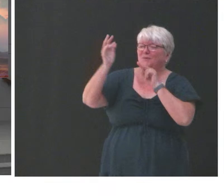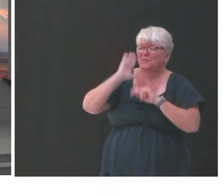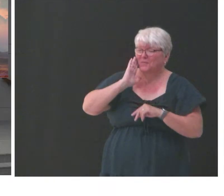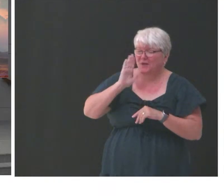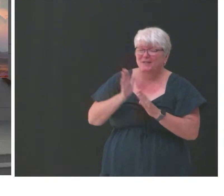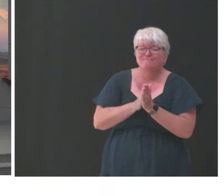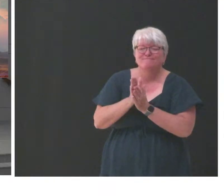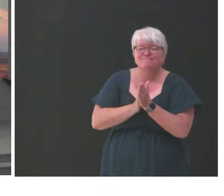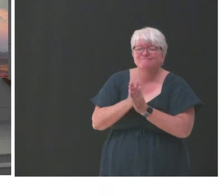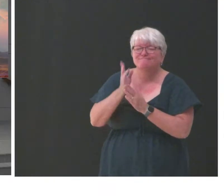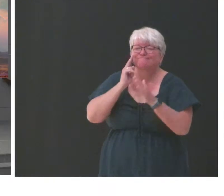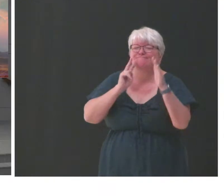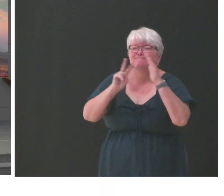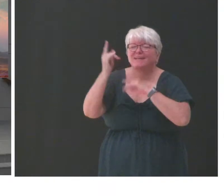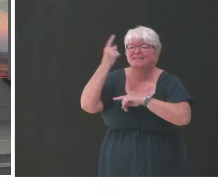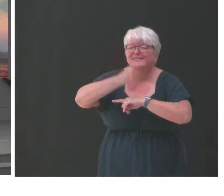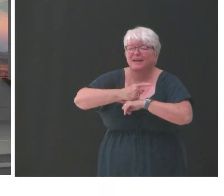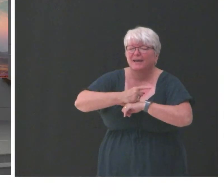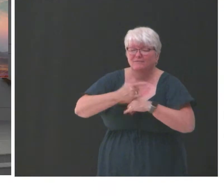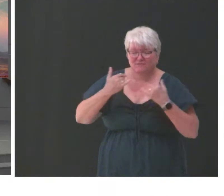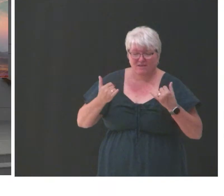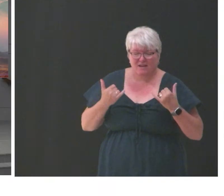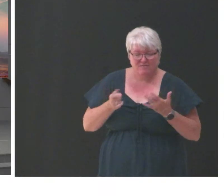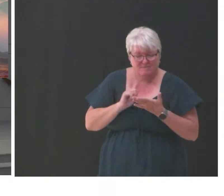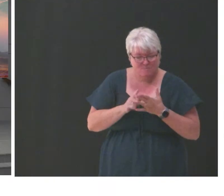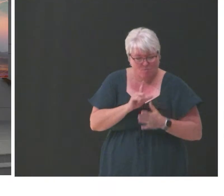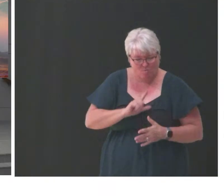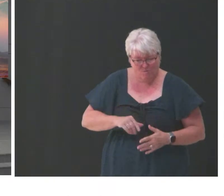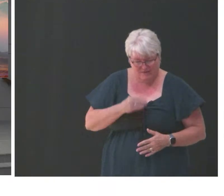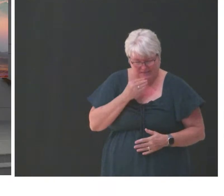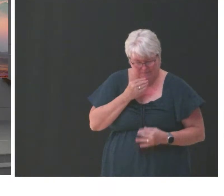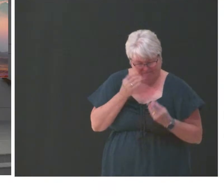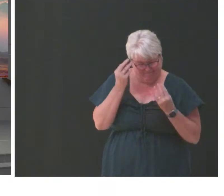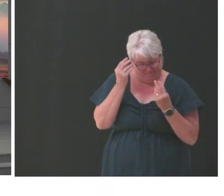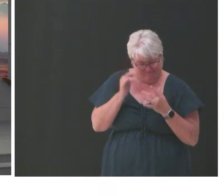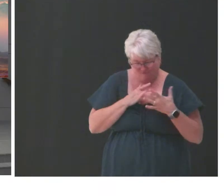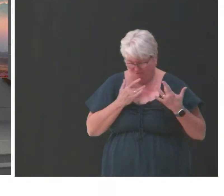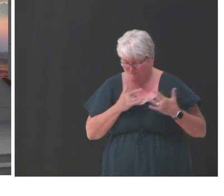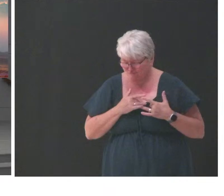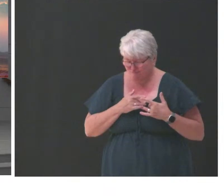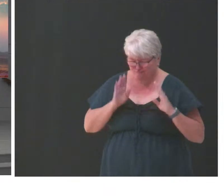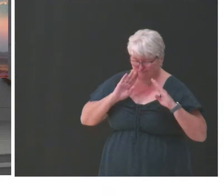look forward to that day. So God, during these moments of communion, be with us, fill our hearts with your